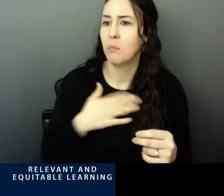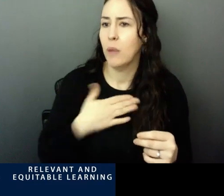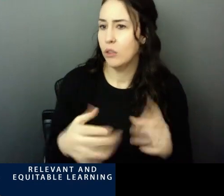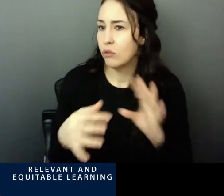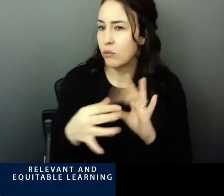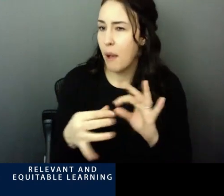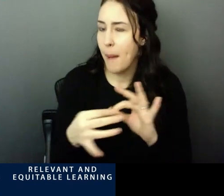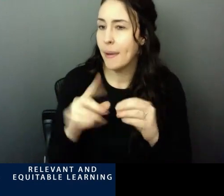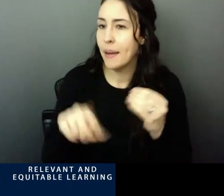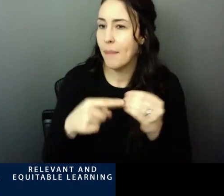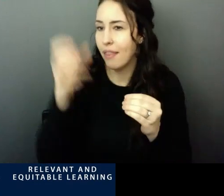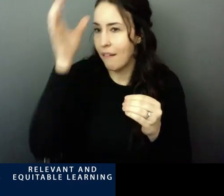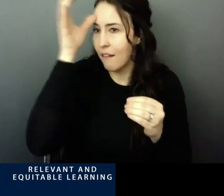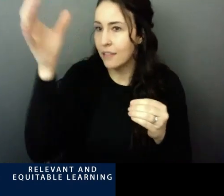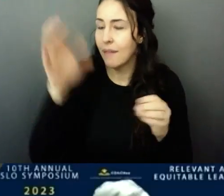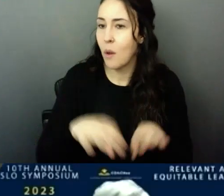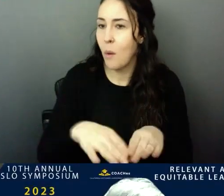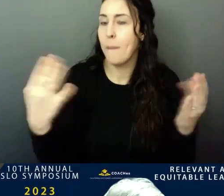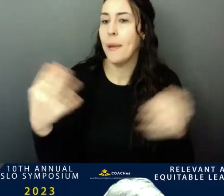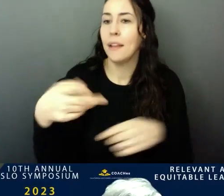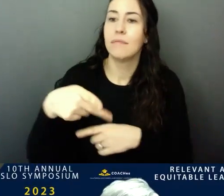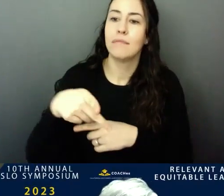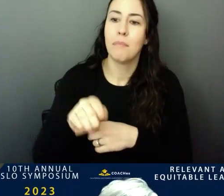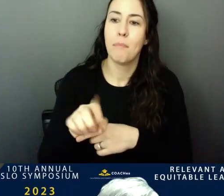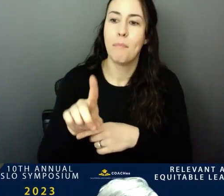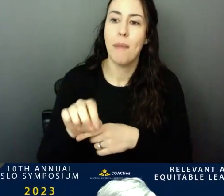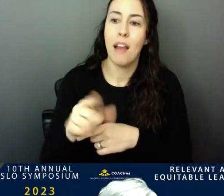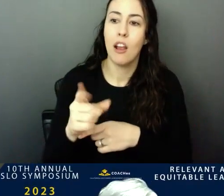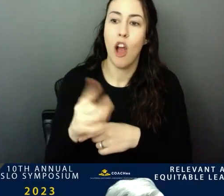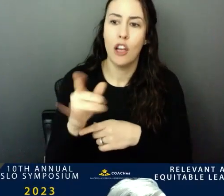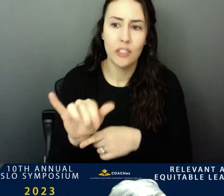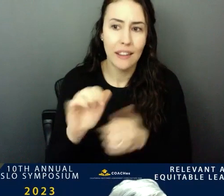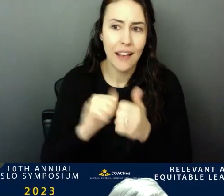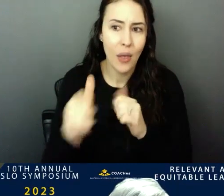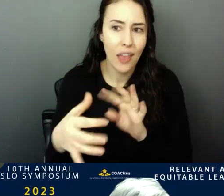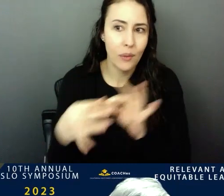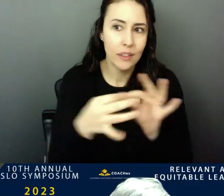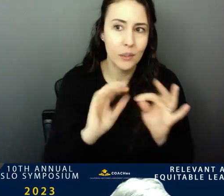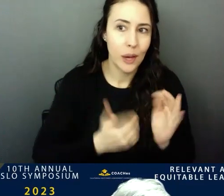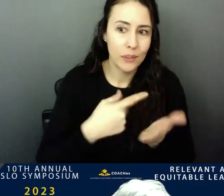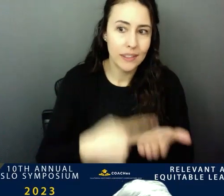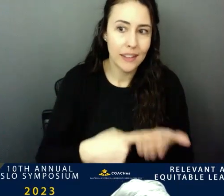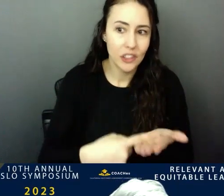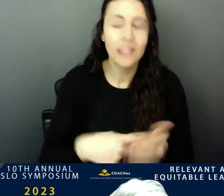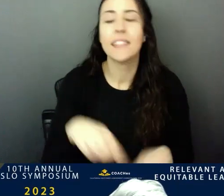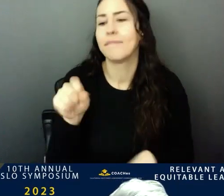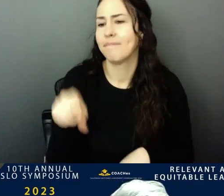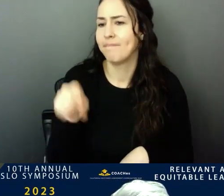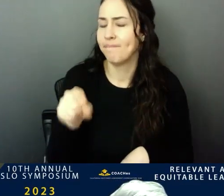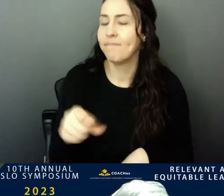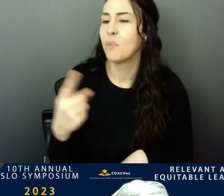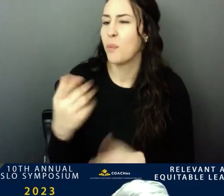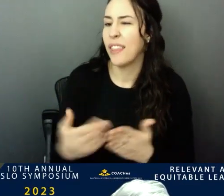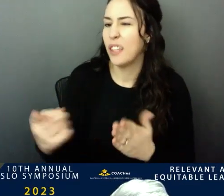the concept of the open pedagogy, how that relates to our discussion? Yep, absolutely. One thing you had said, Aeron, about